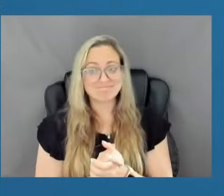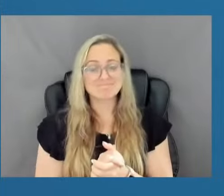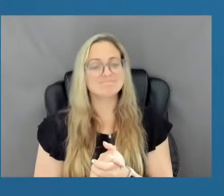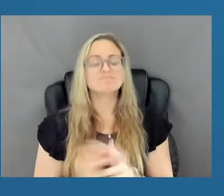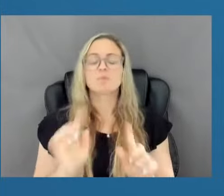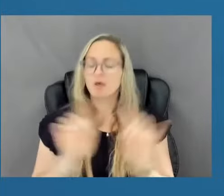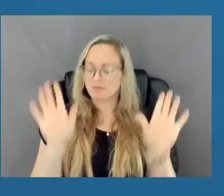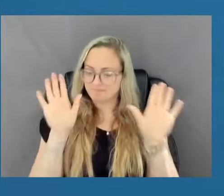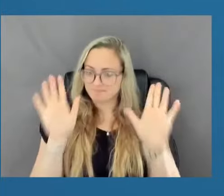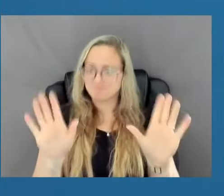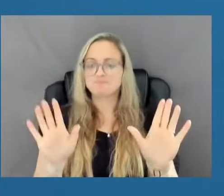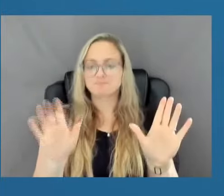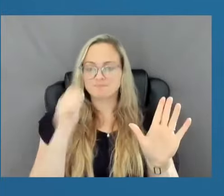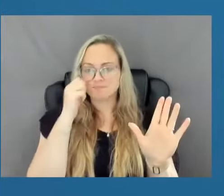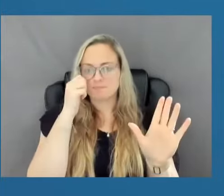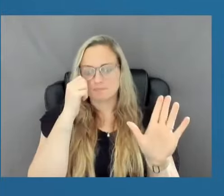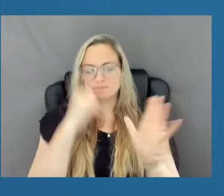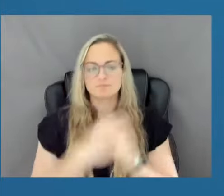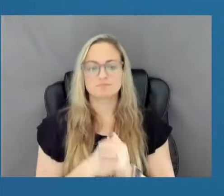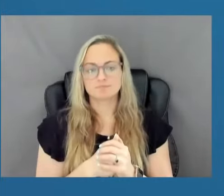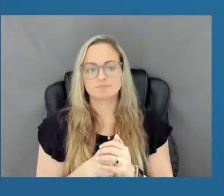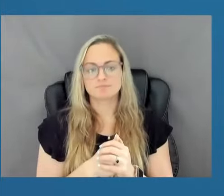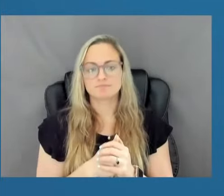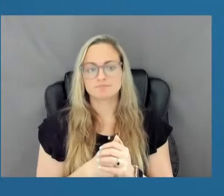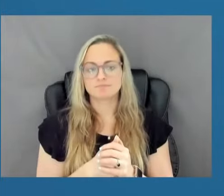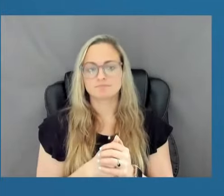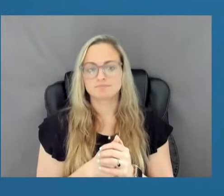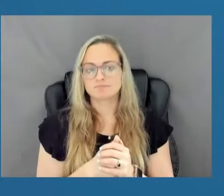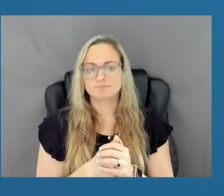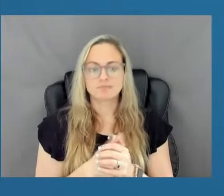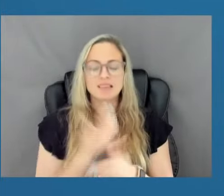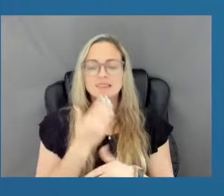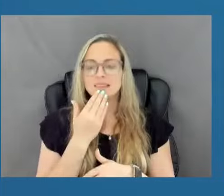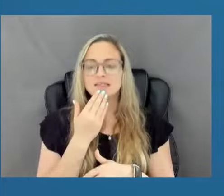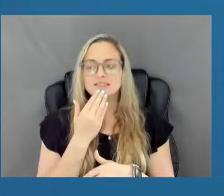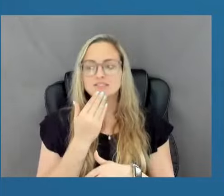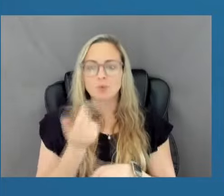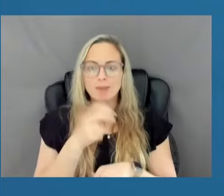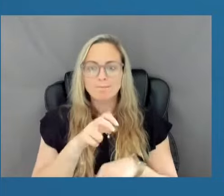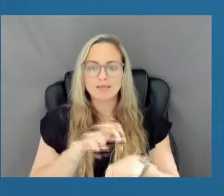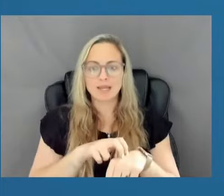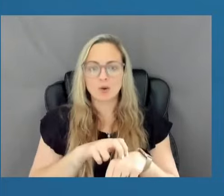But the sweet potato pound cake is to die for, right? I mean,